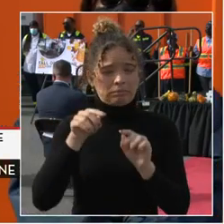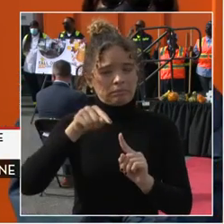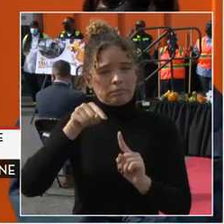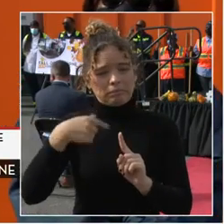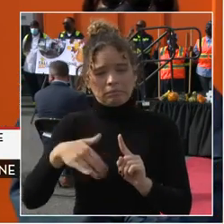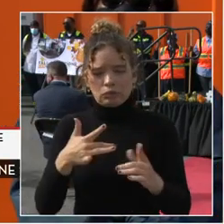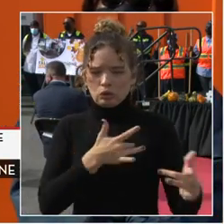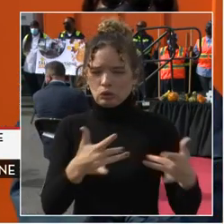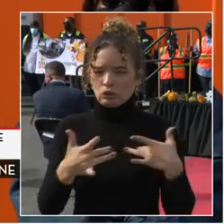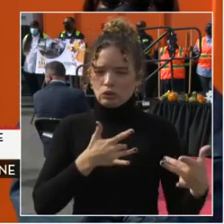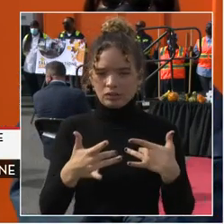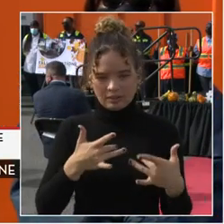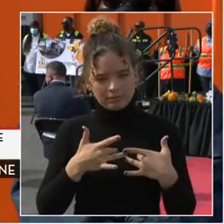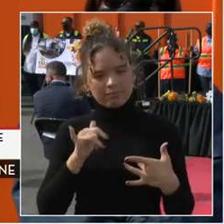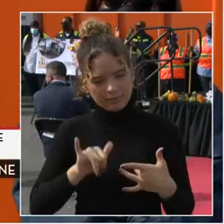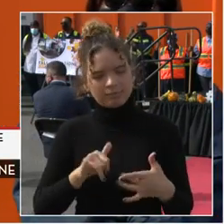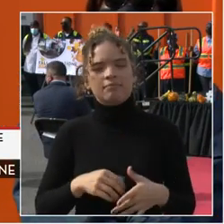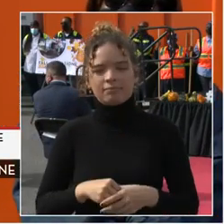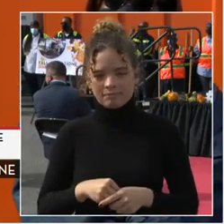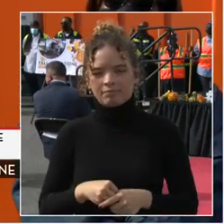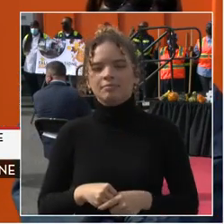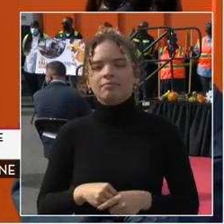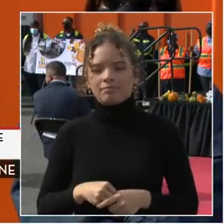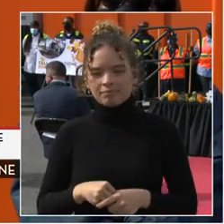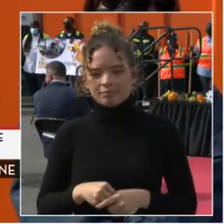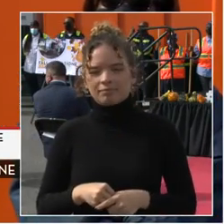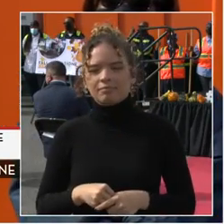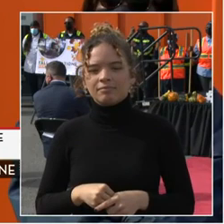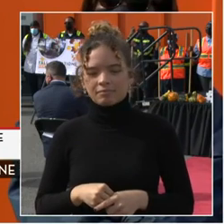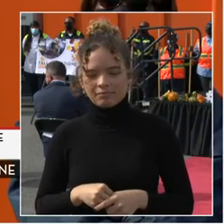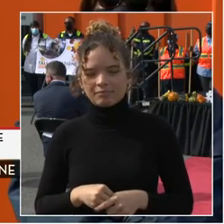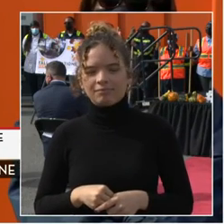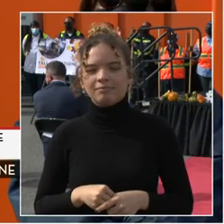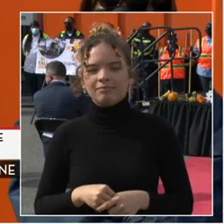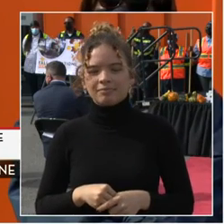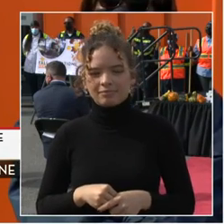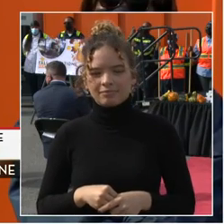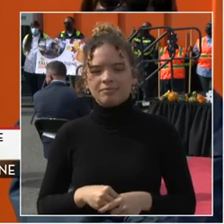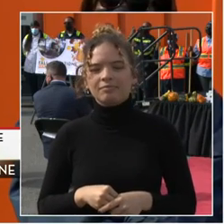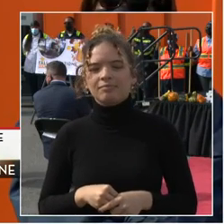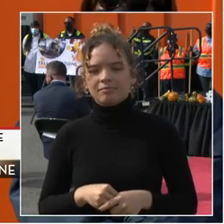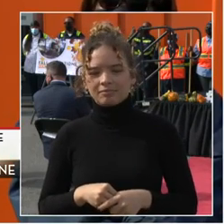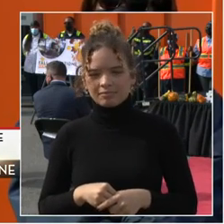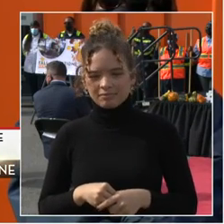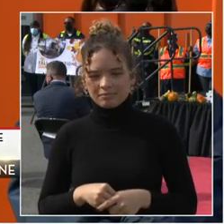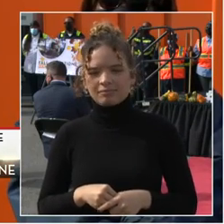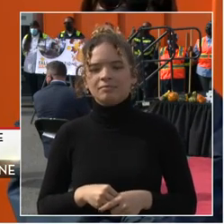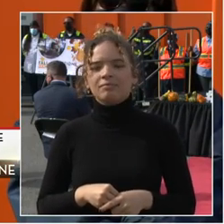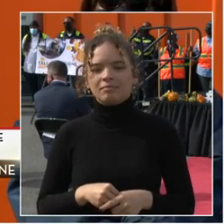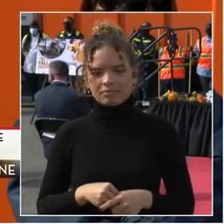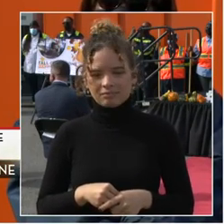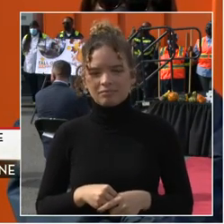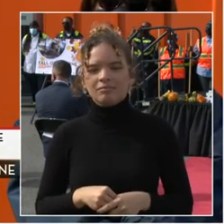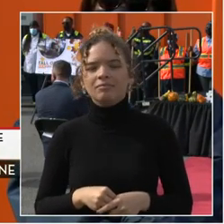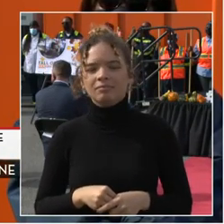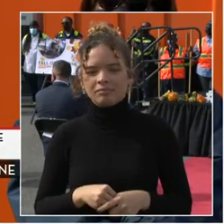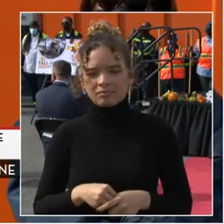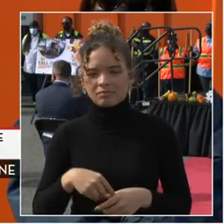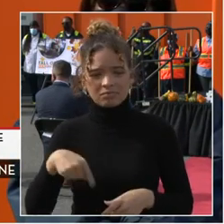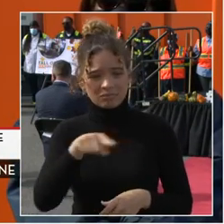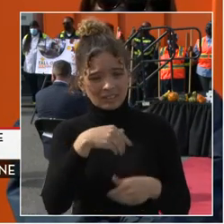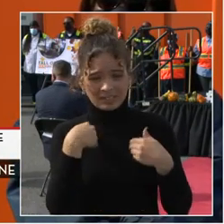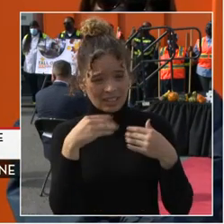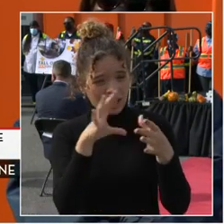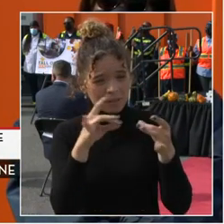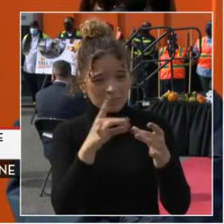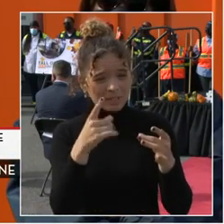Just curious if you've been following the developments with the Washington football team. If you have any comment on sort of what's been reported